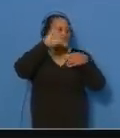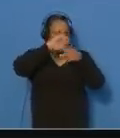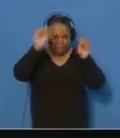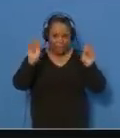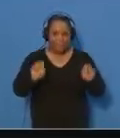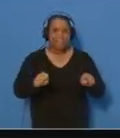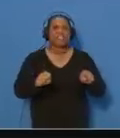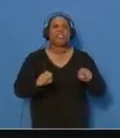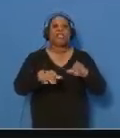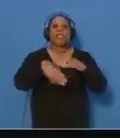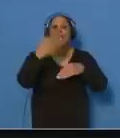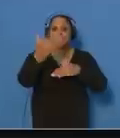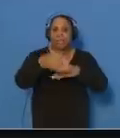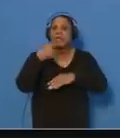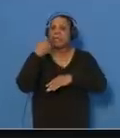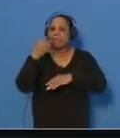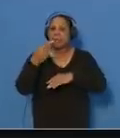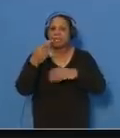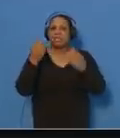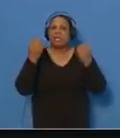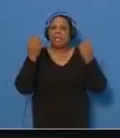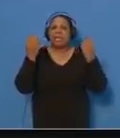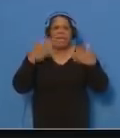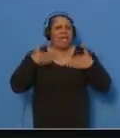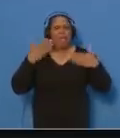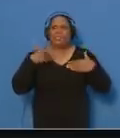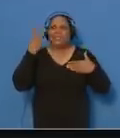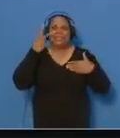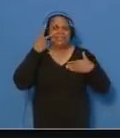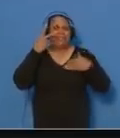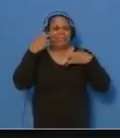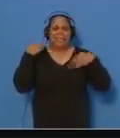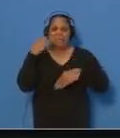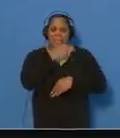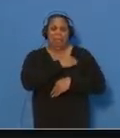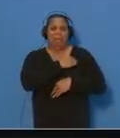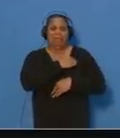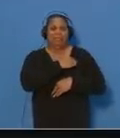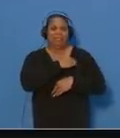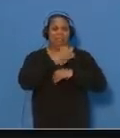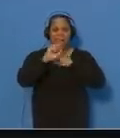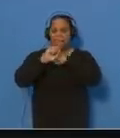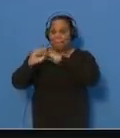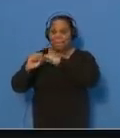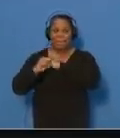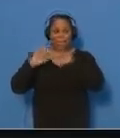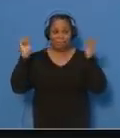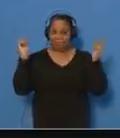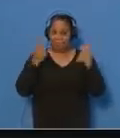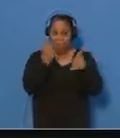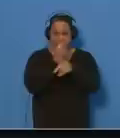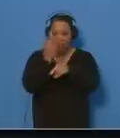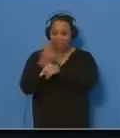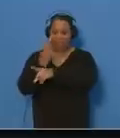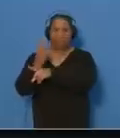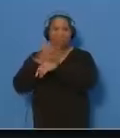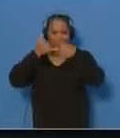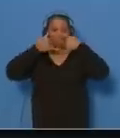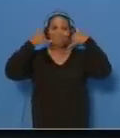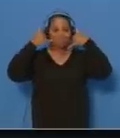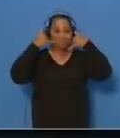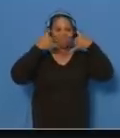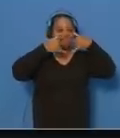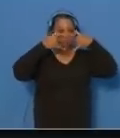to see so many members of the media observing that today here, where I see that all members of the media are appropriately masked. Thank you.